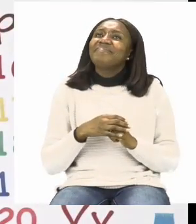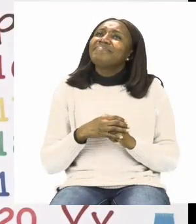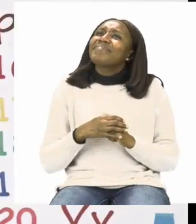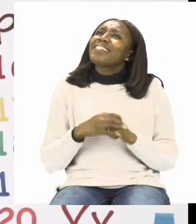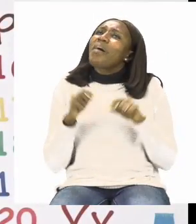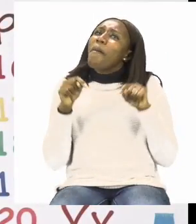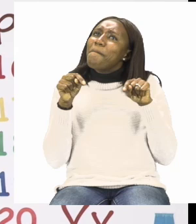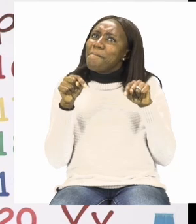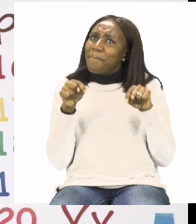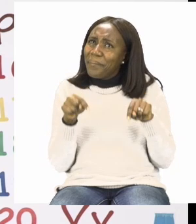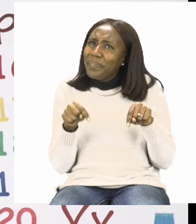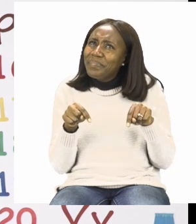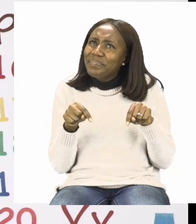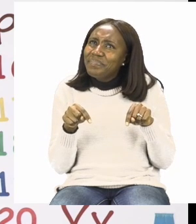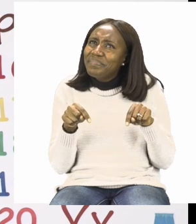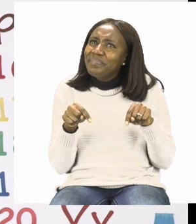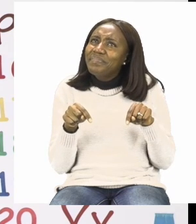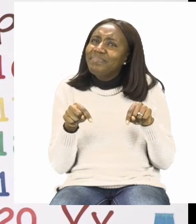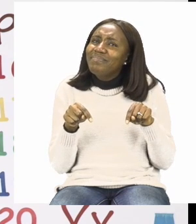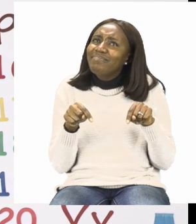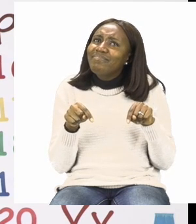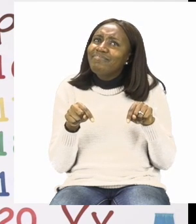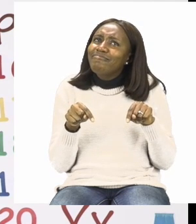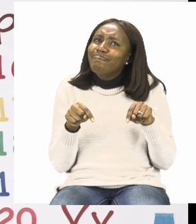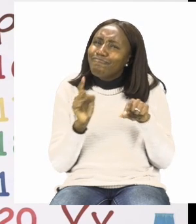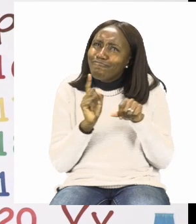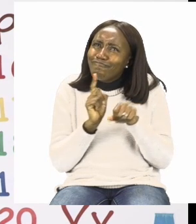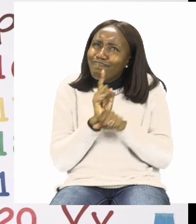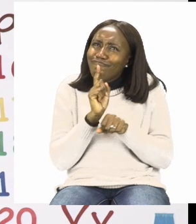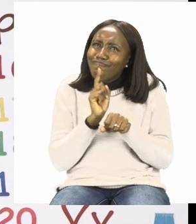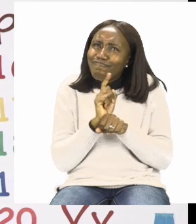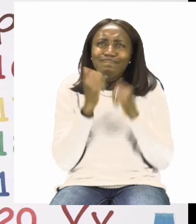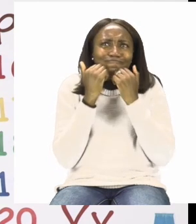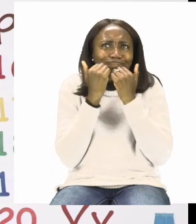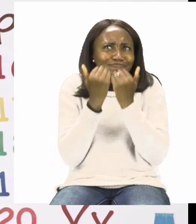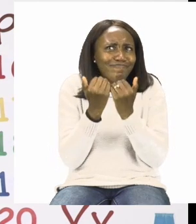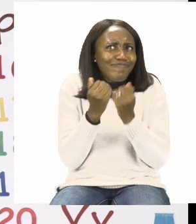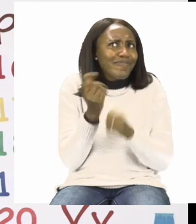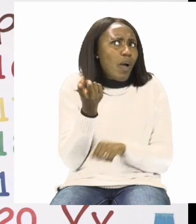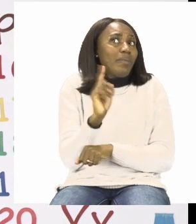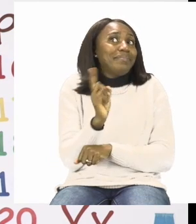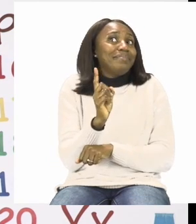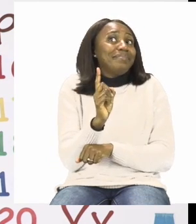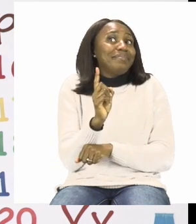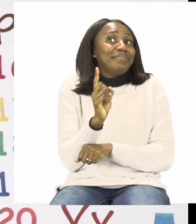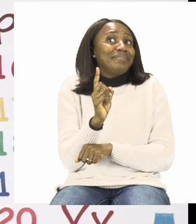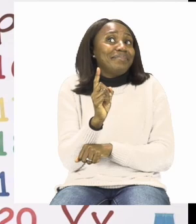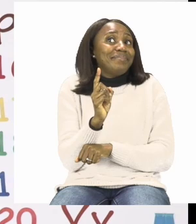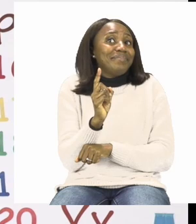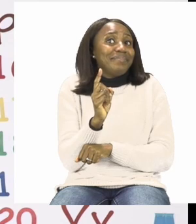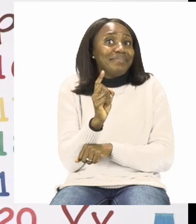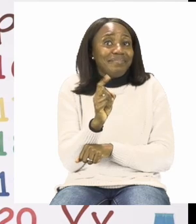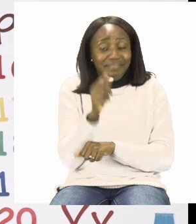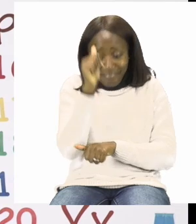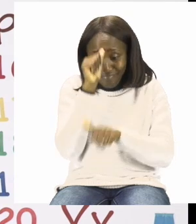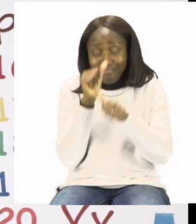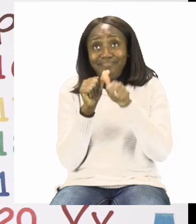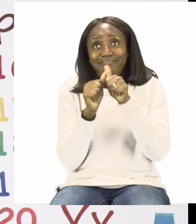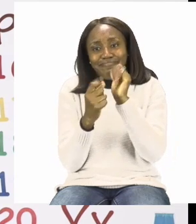Now, boys and girls, before we get into our lesson for the day, we have to remember